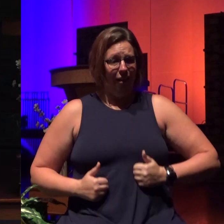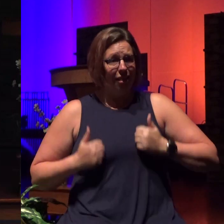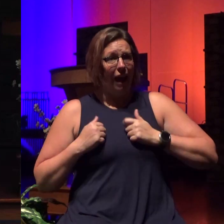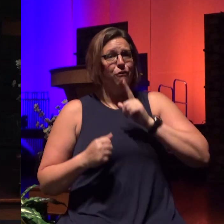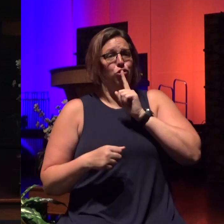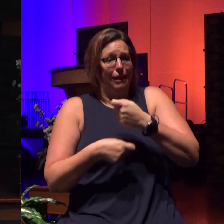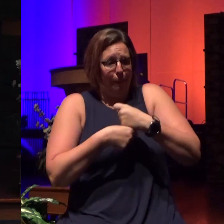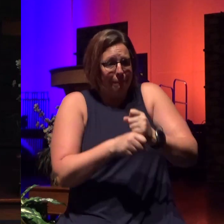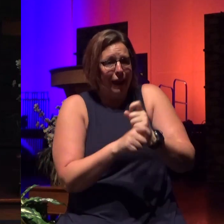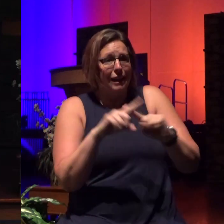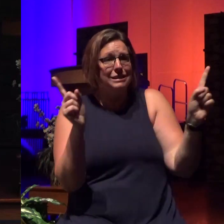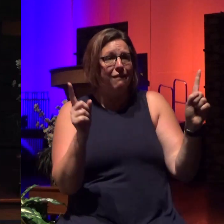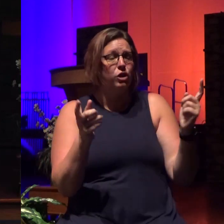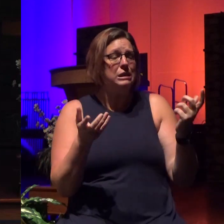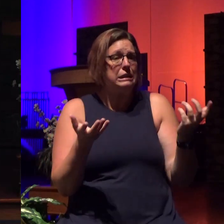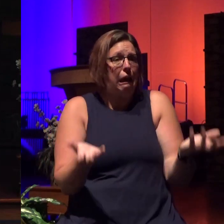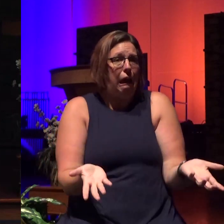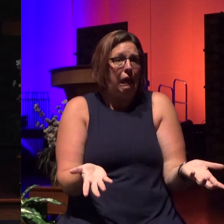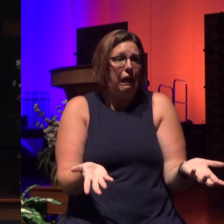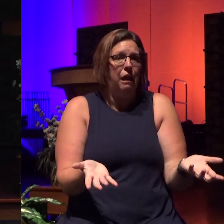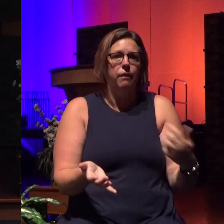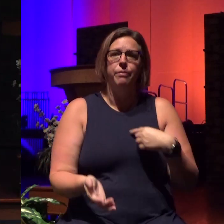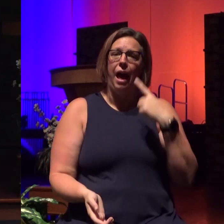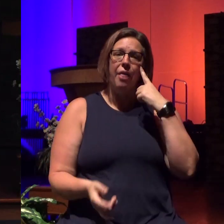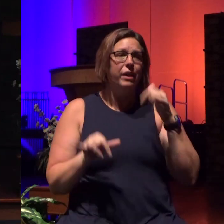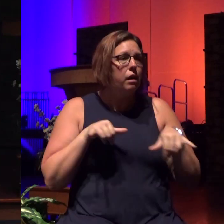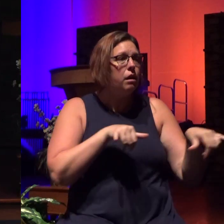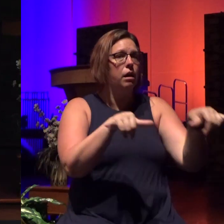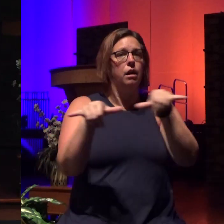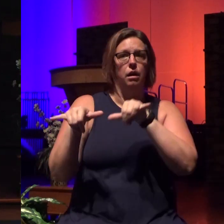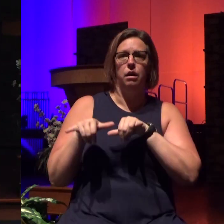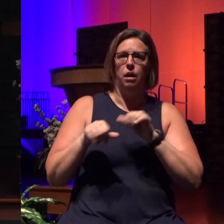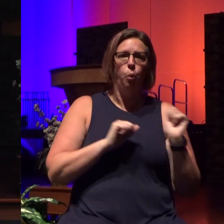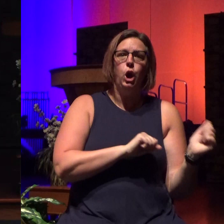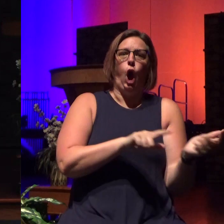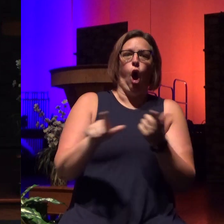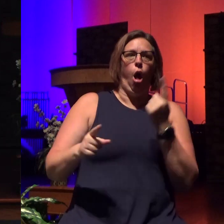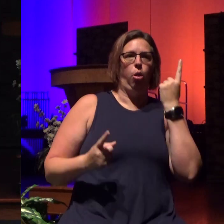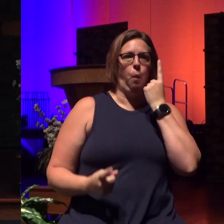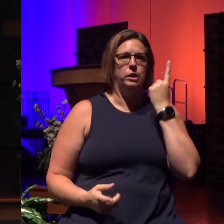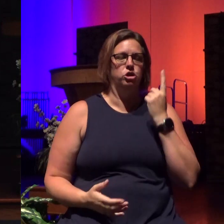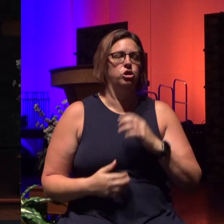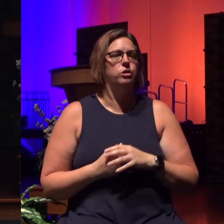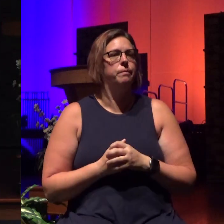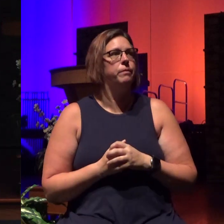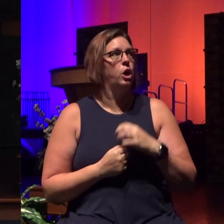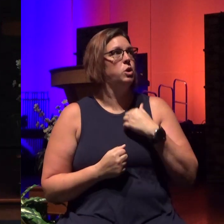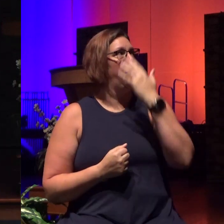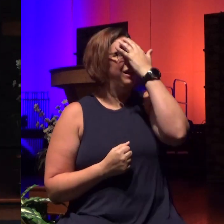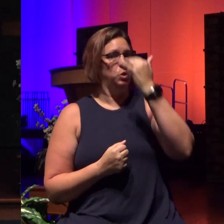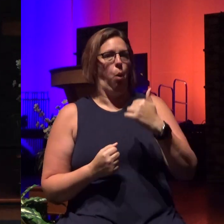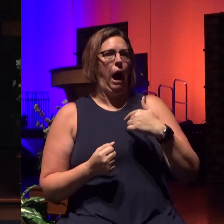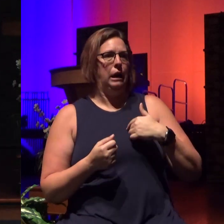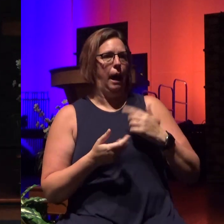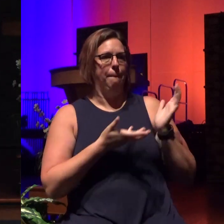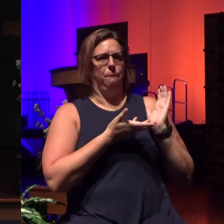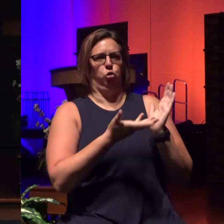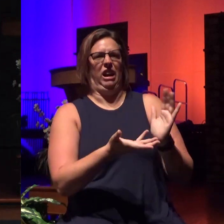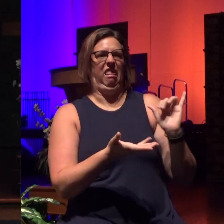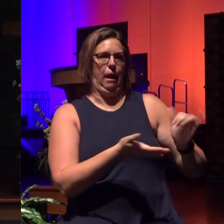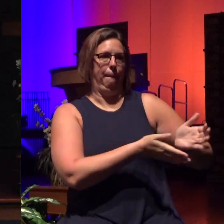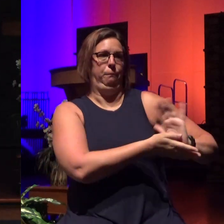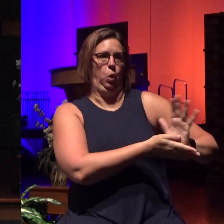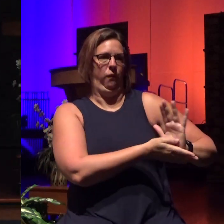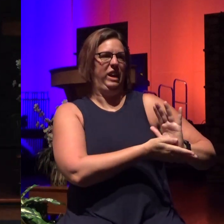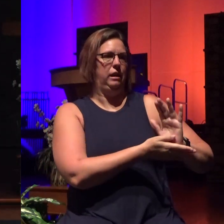make a difference? And I think we all wonder that. And that's why I bring this scene from this movie and this question to us